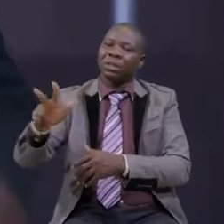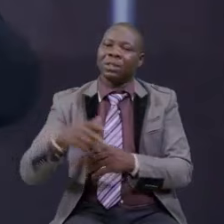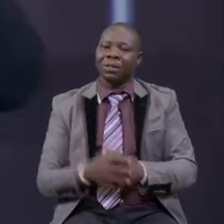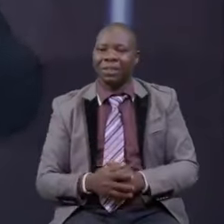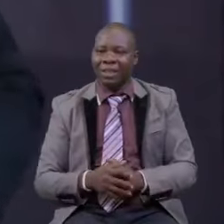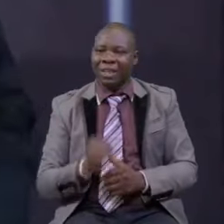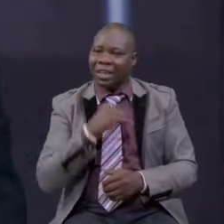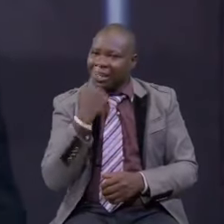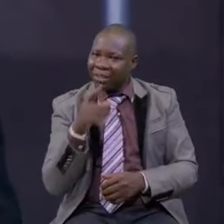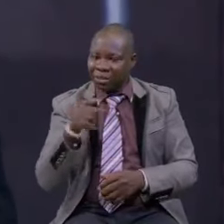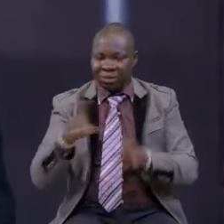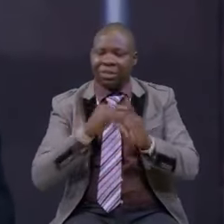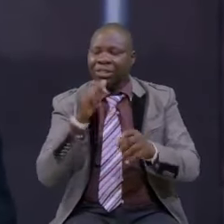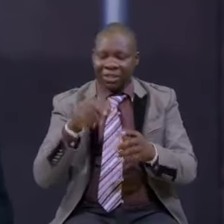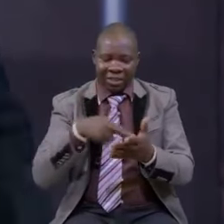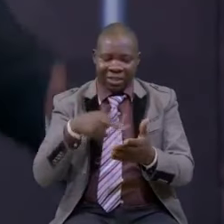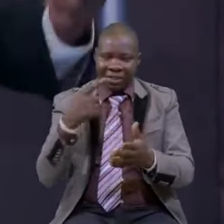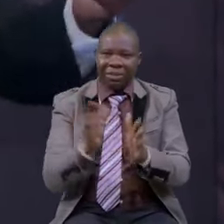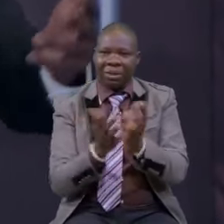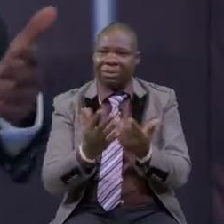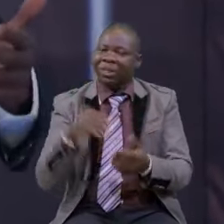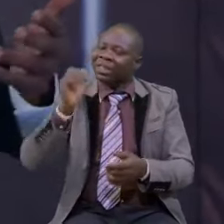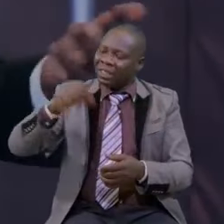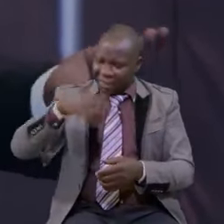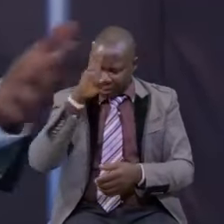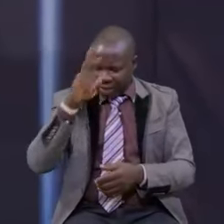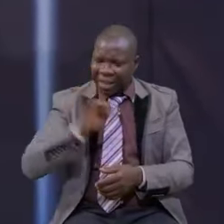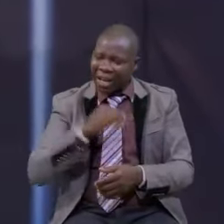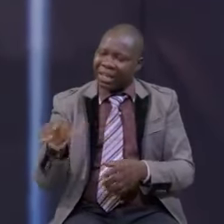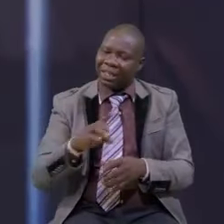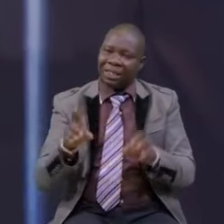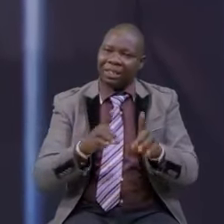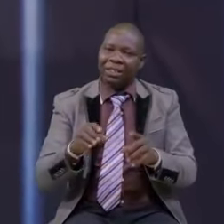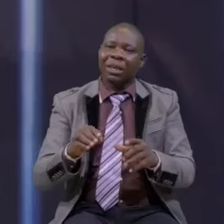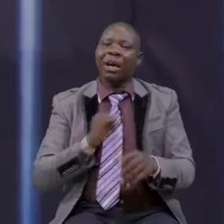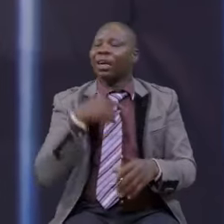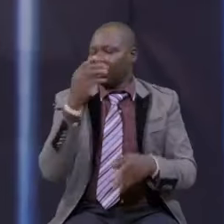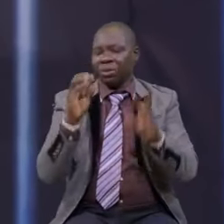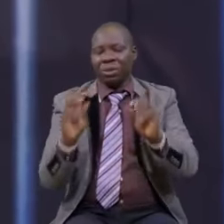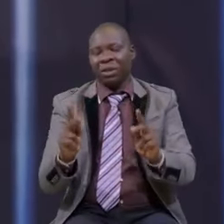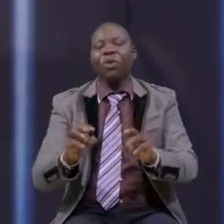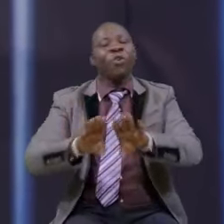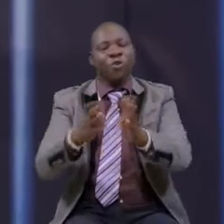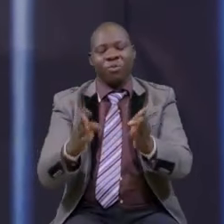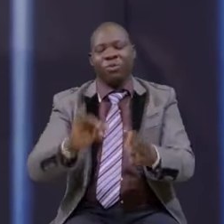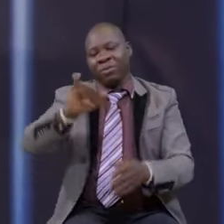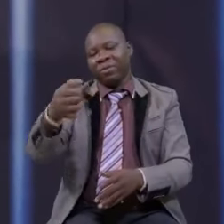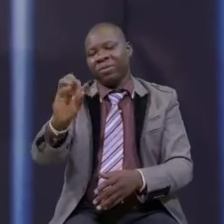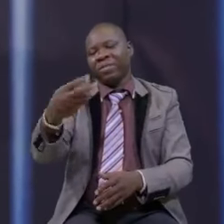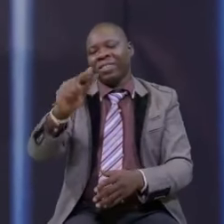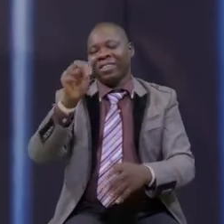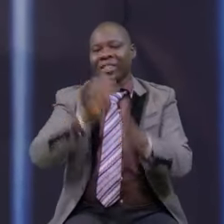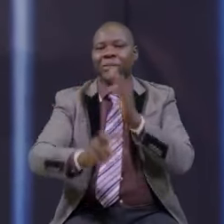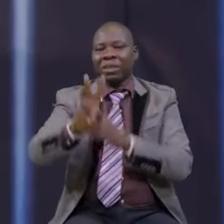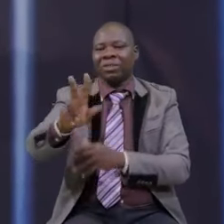23. I said, you didn't read the Bible? Yes, I did. Yes, I said, okay, open to me John chapter 23. And John did